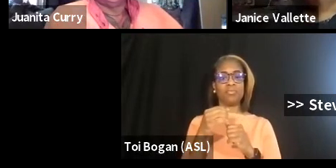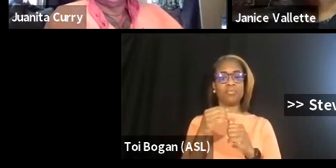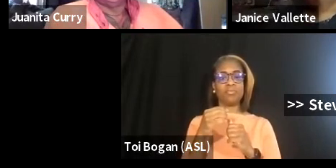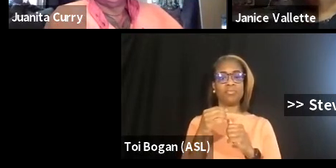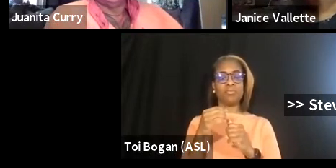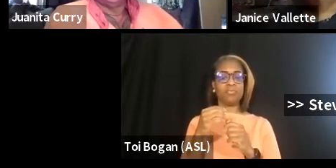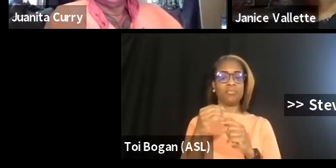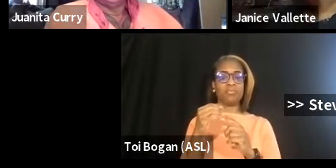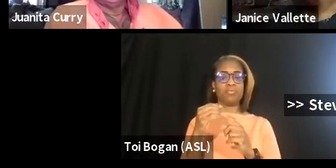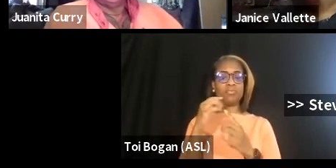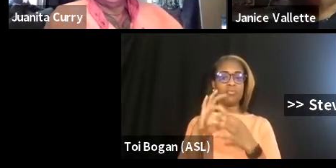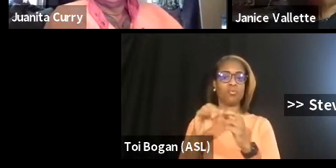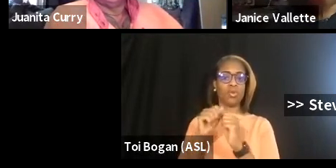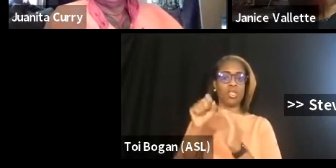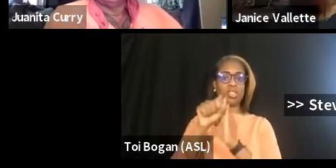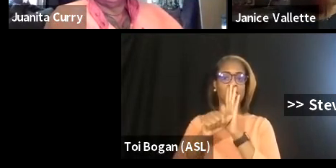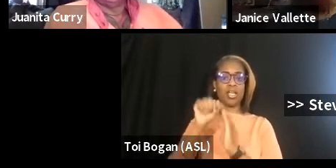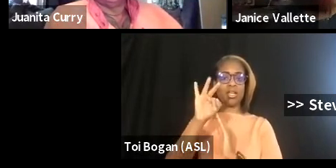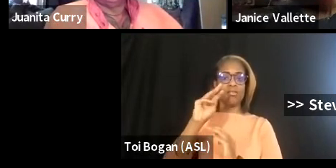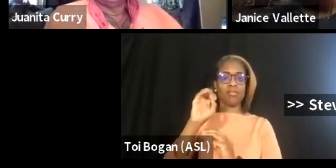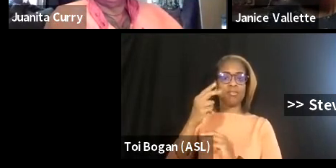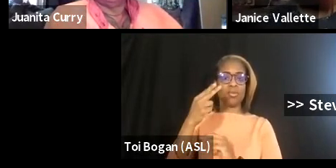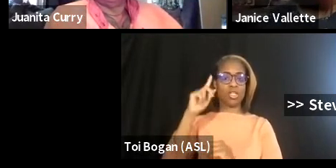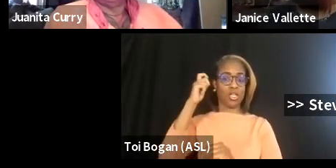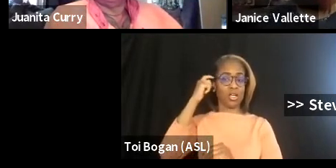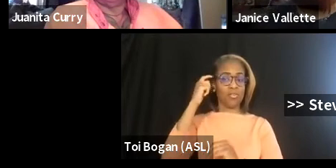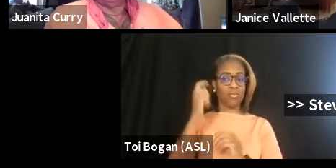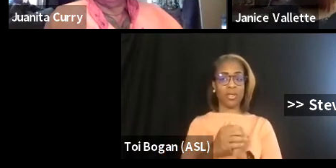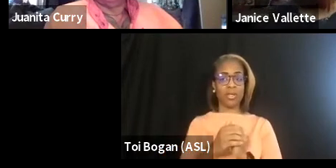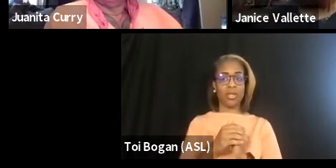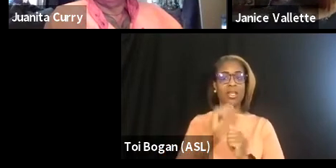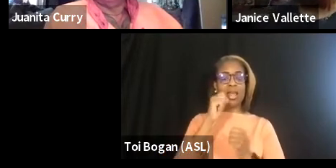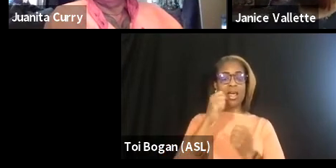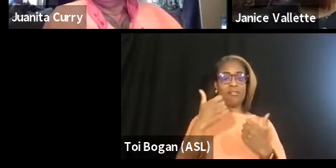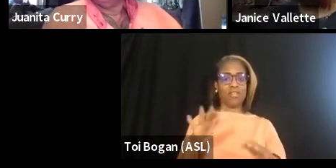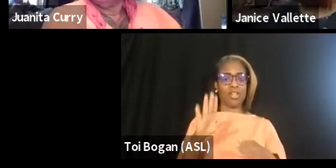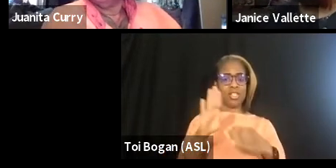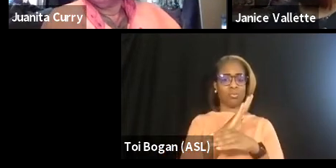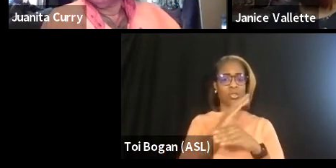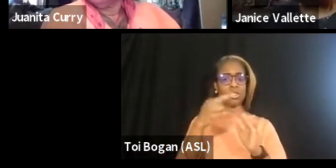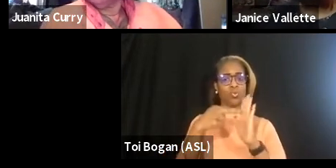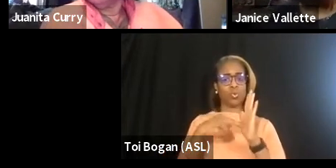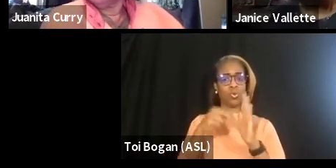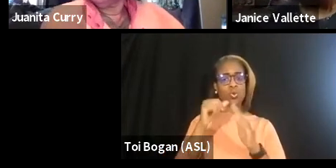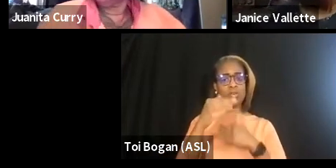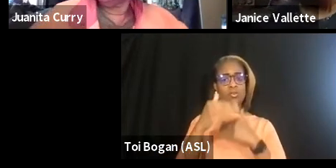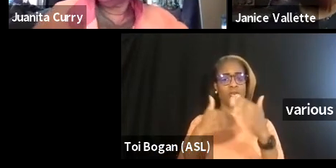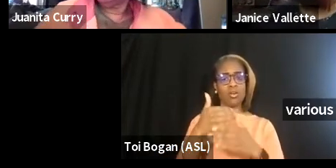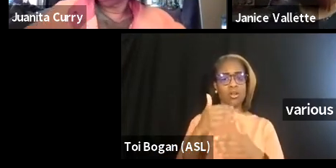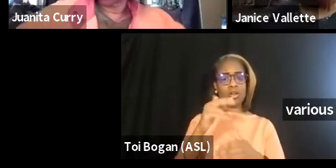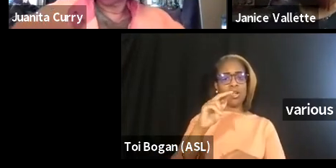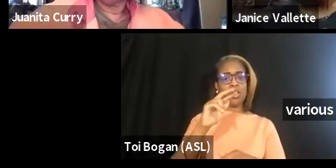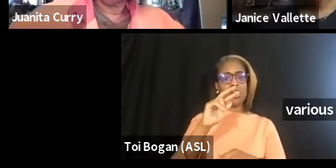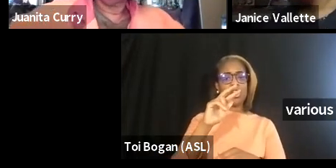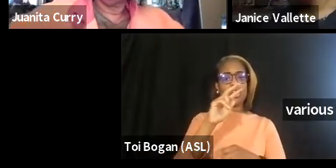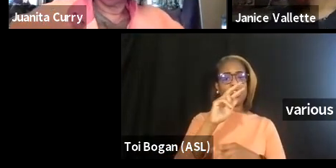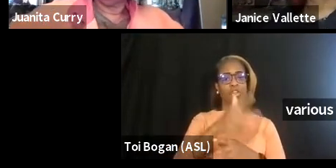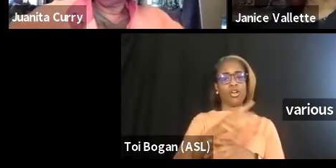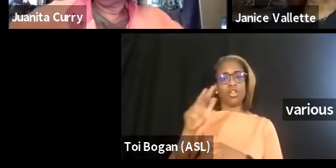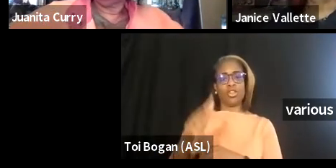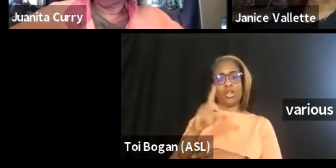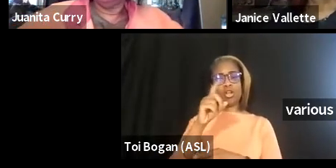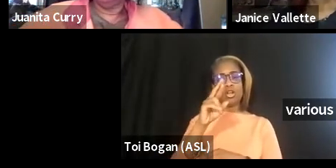government. Unfinished business, rules of procedure, 33rd draft. Oh, excuse me, that's a